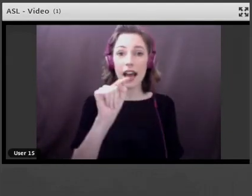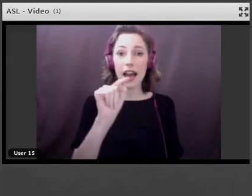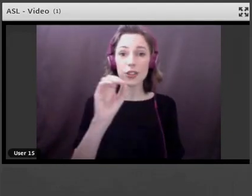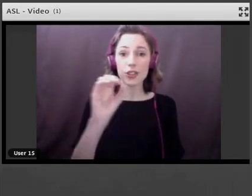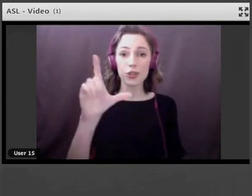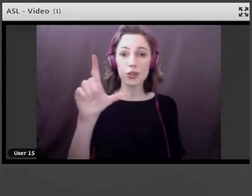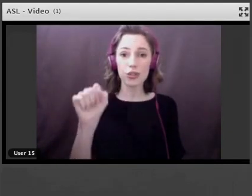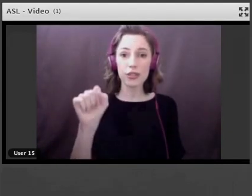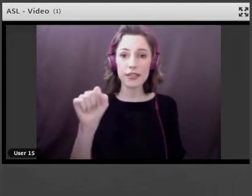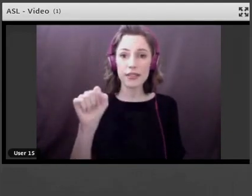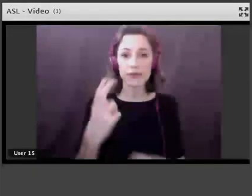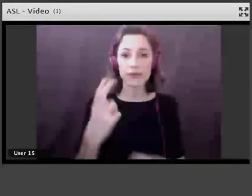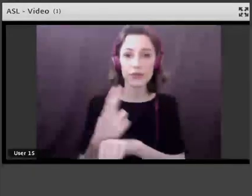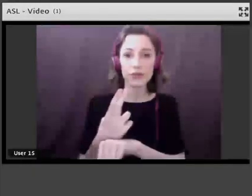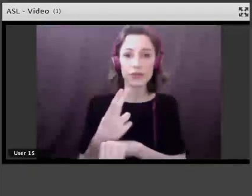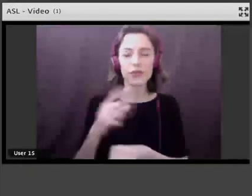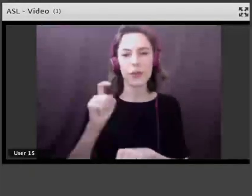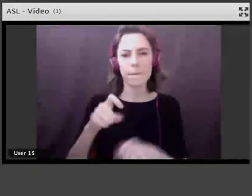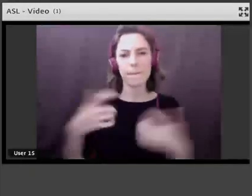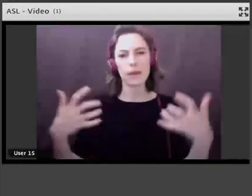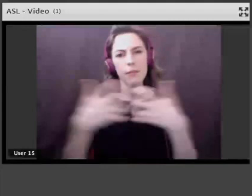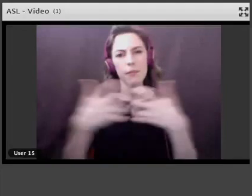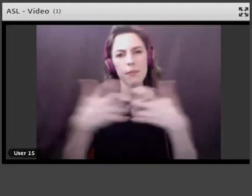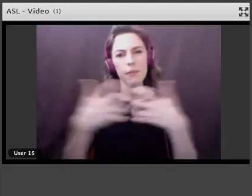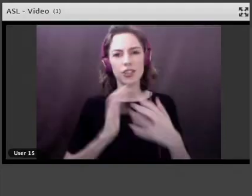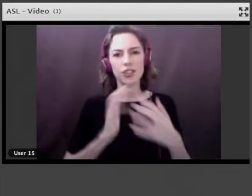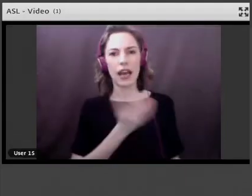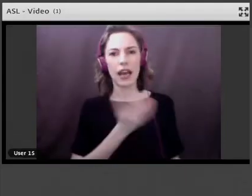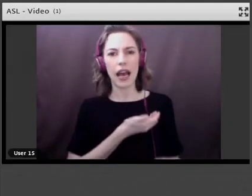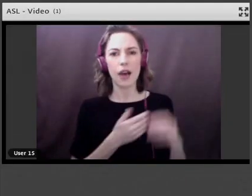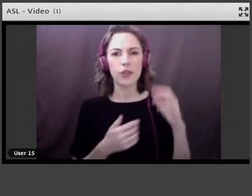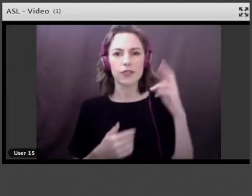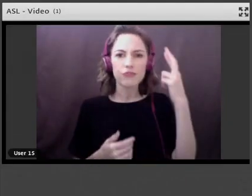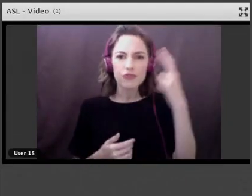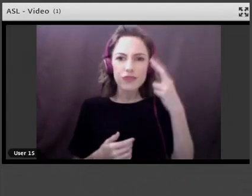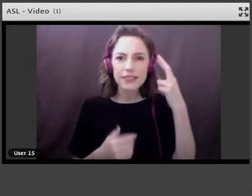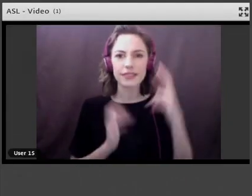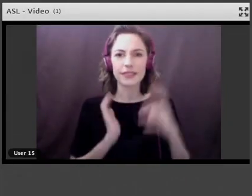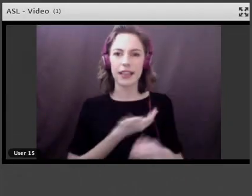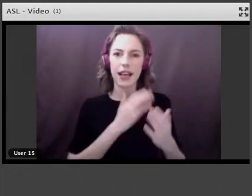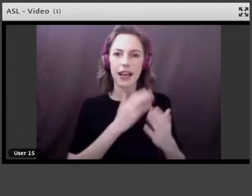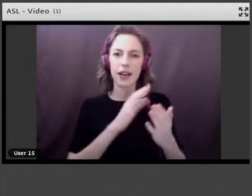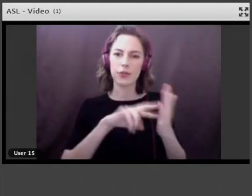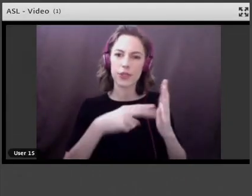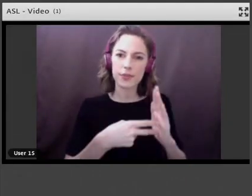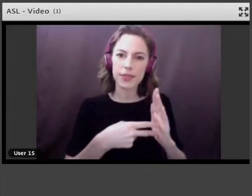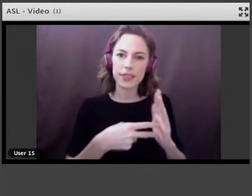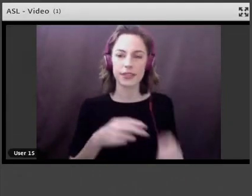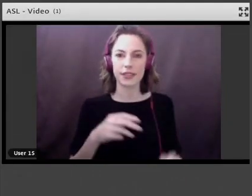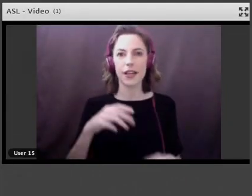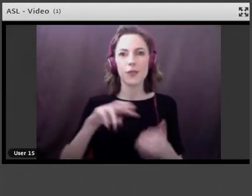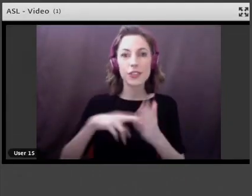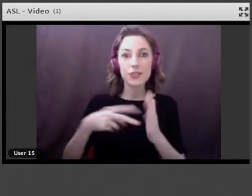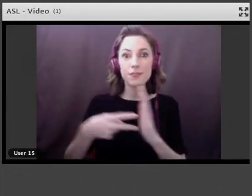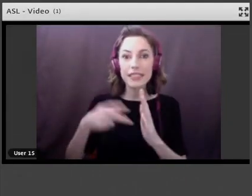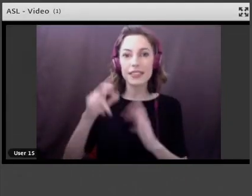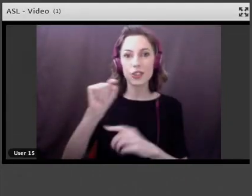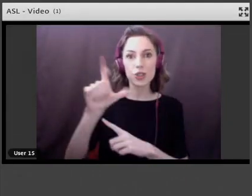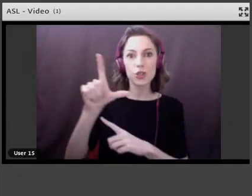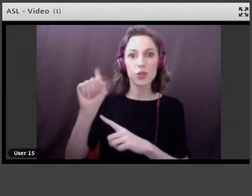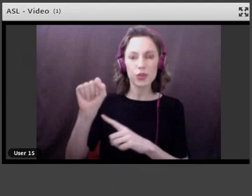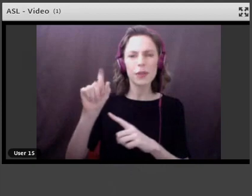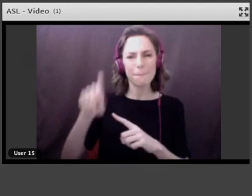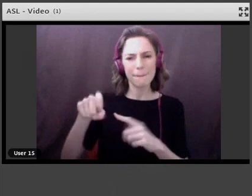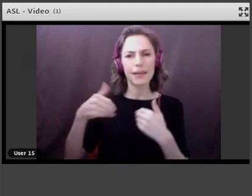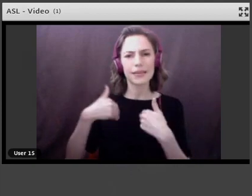of a broad range of parameters for selecting assessment tools. And that's the main reason why we're here today, is to